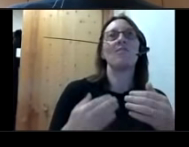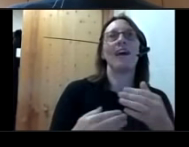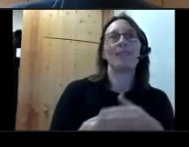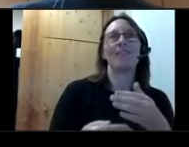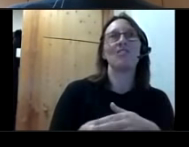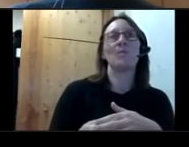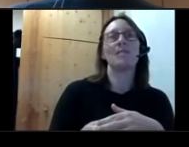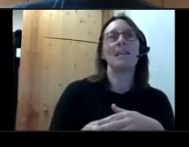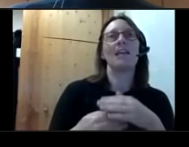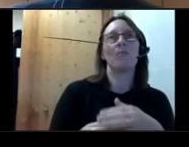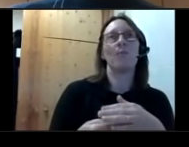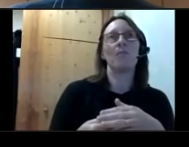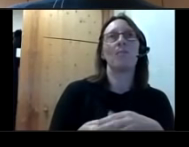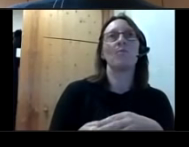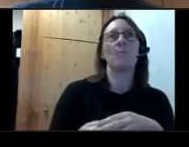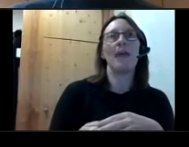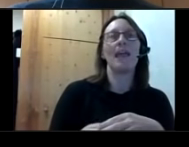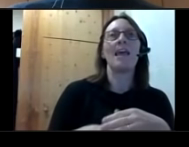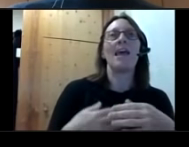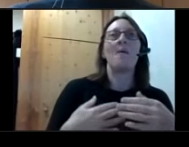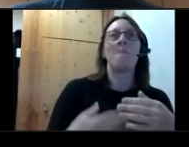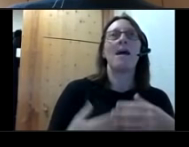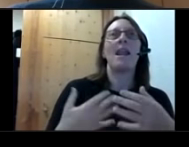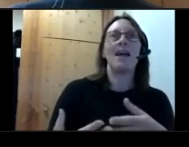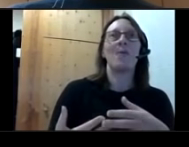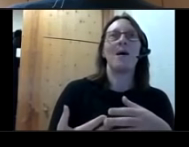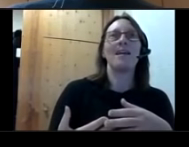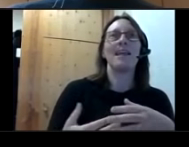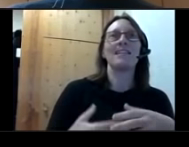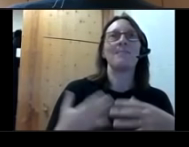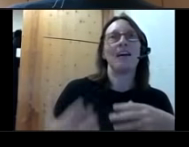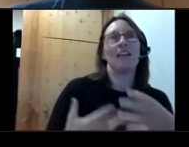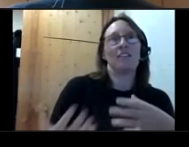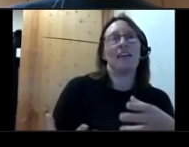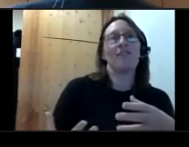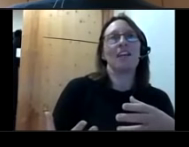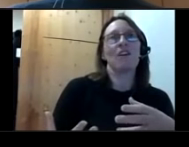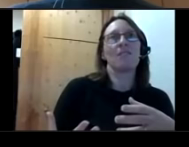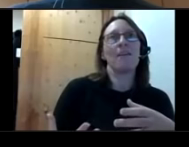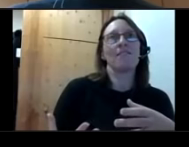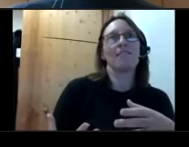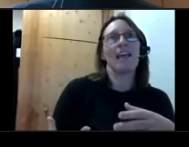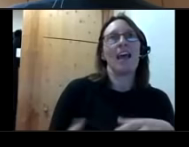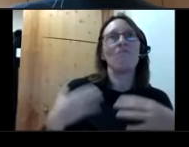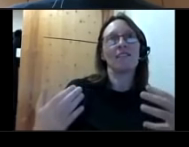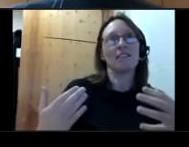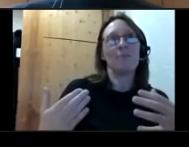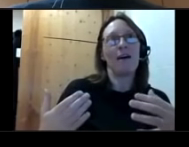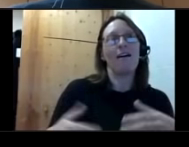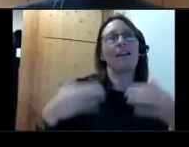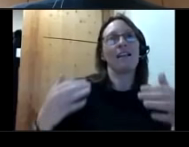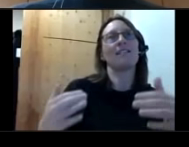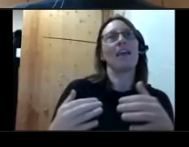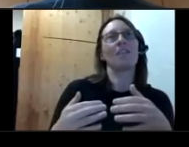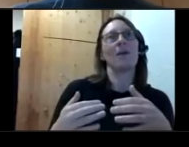know as soon as we see it where the problems will be. But likewise, it's about having that transparency and raising the